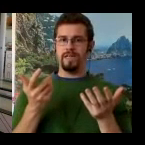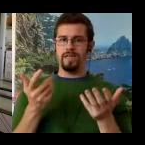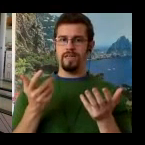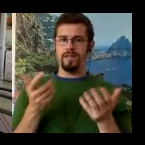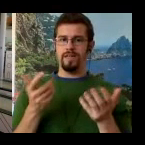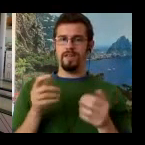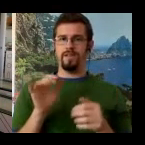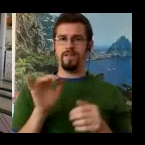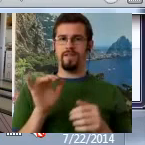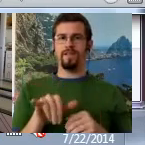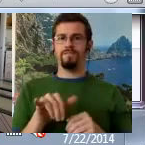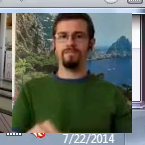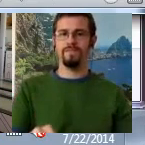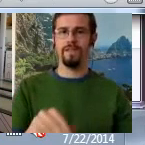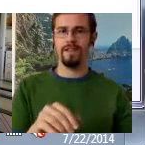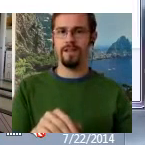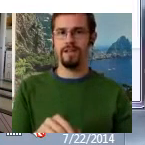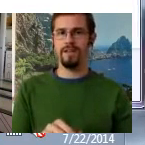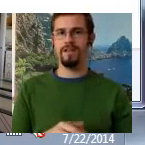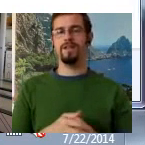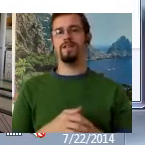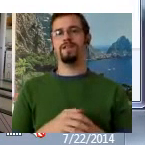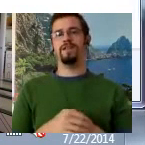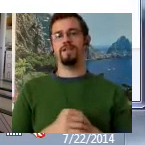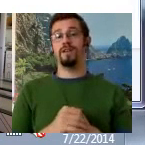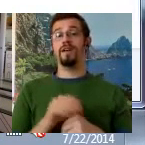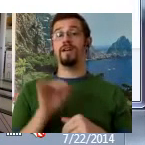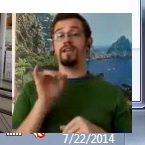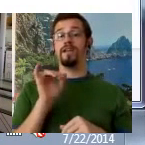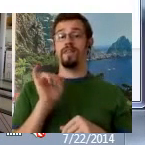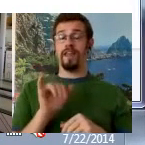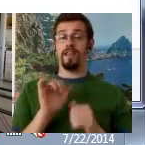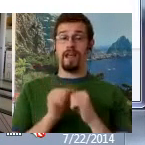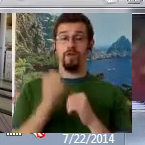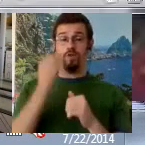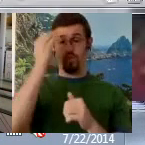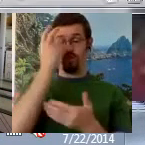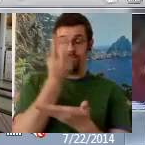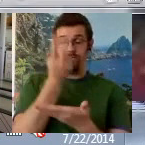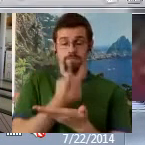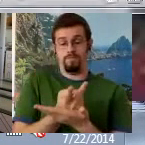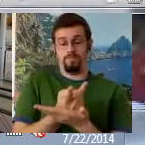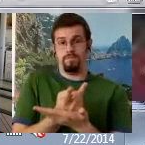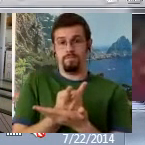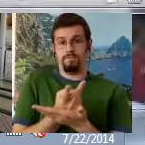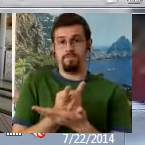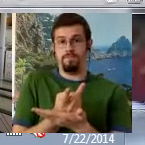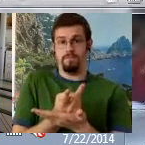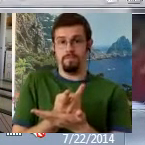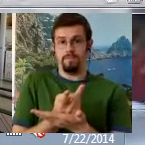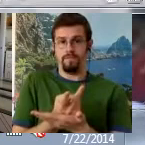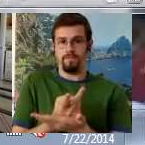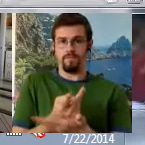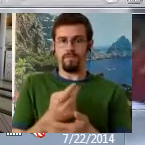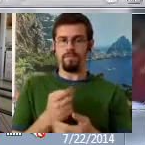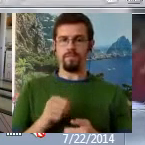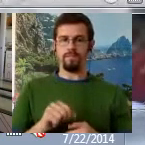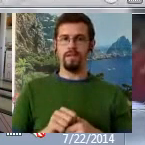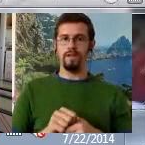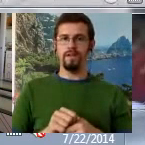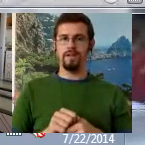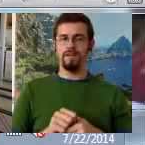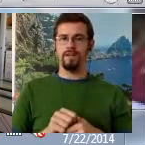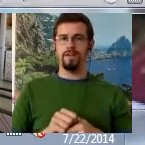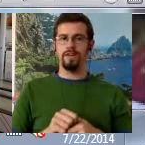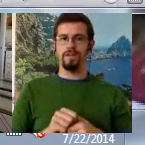that's right. So the hand that's sitting on top of the palm of the hand there, that one with the 2 fingers, is in front of,